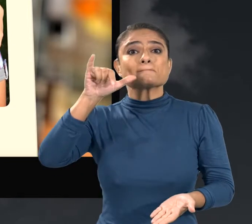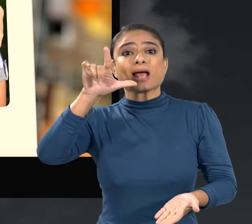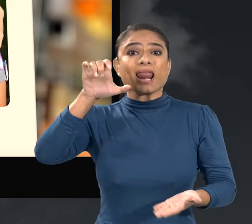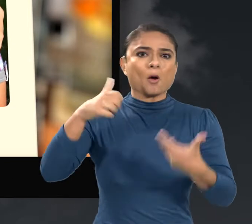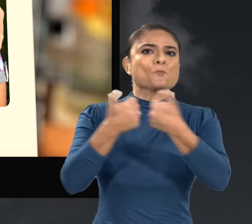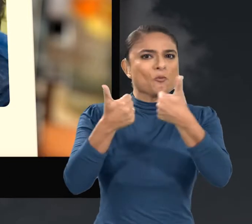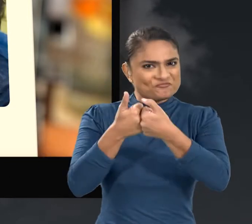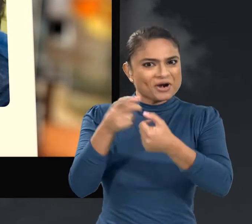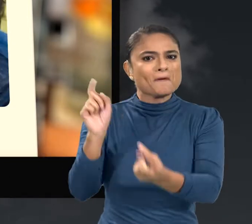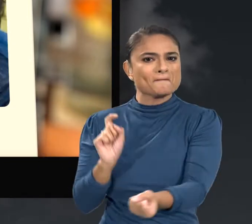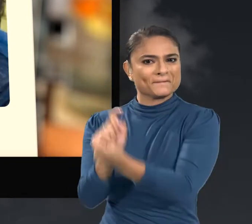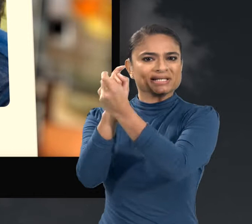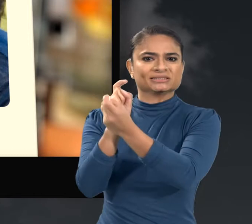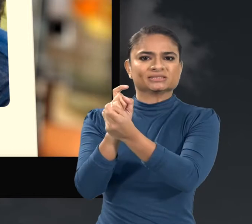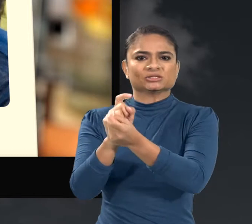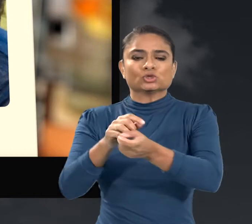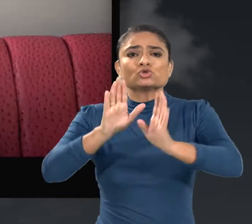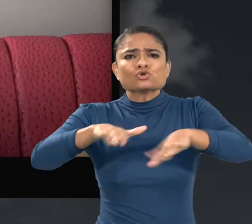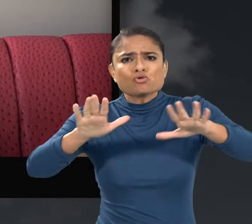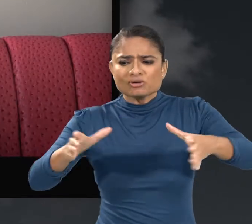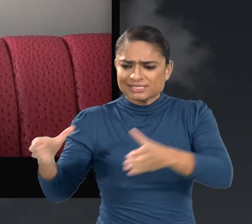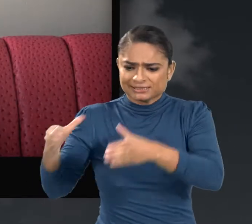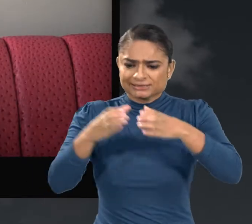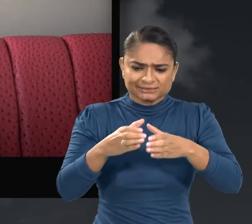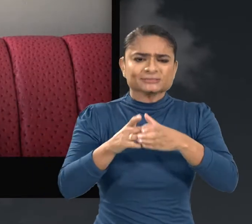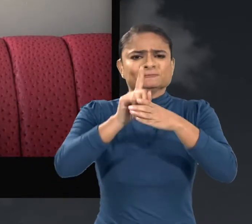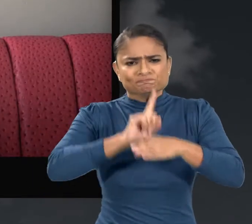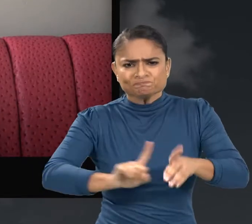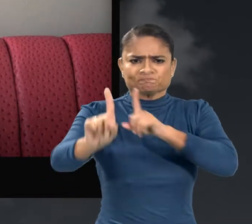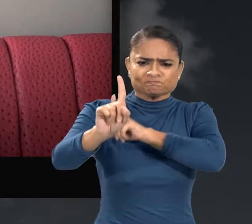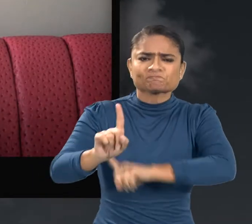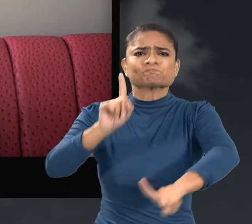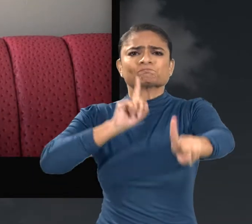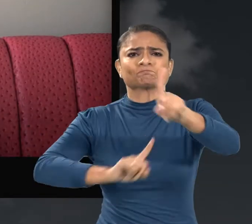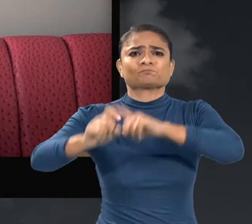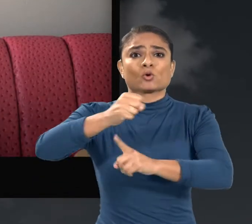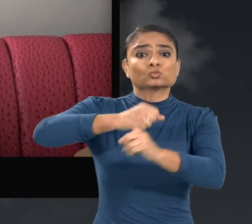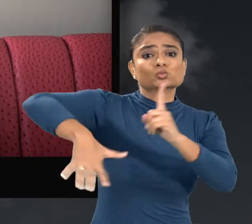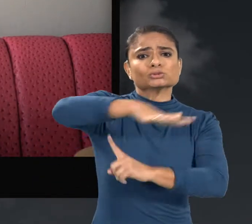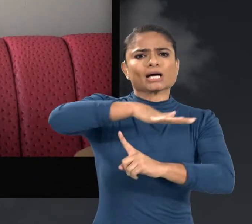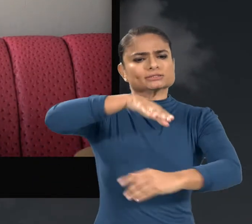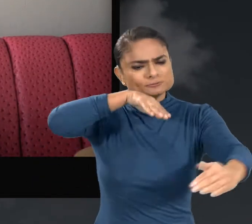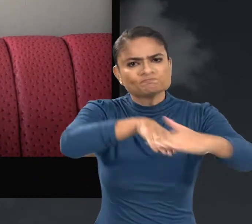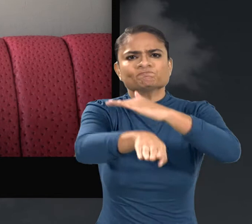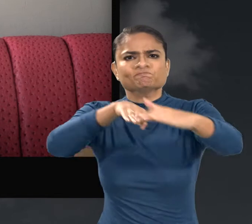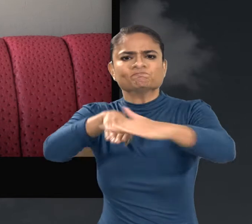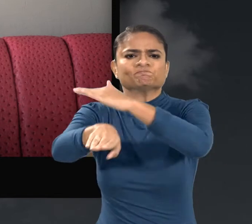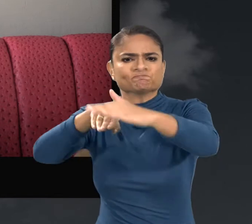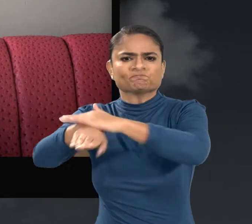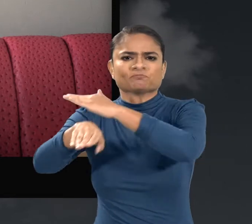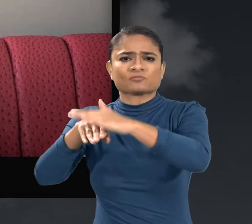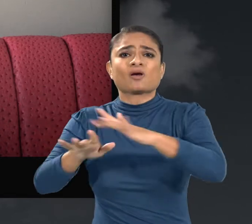met Emil, her boyfriend. So you're spurring your child on to get out into